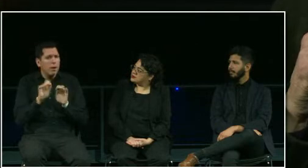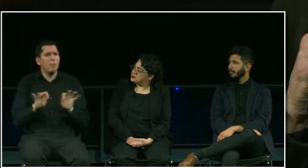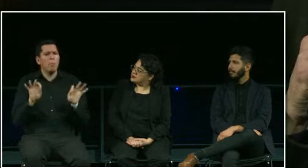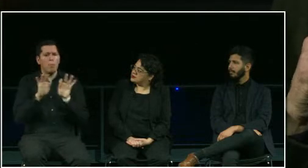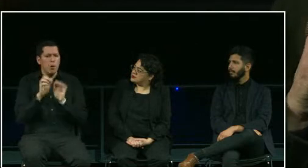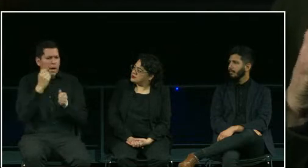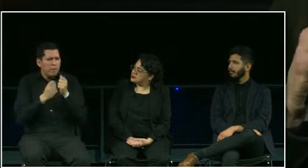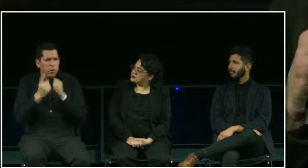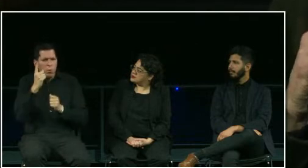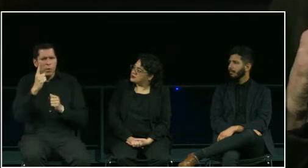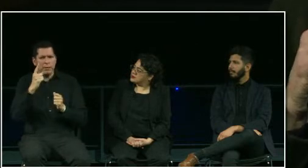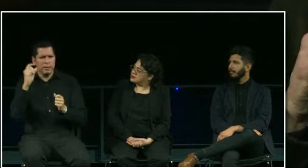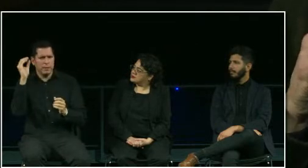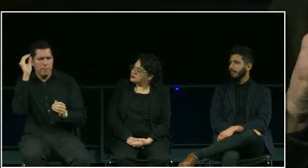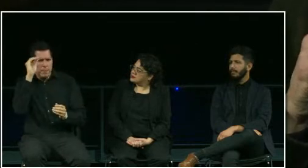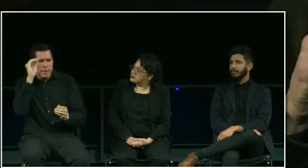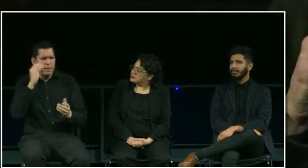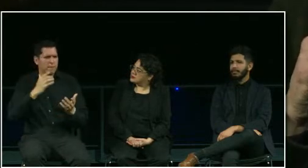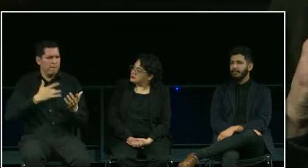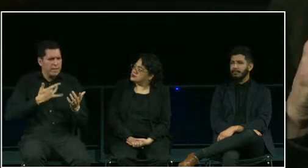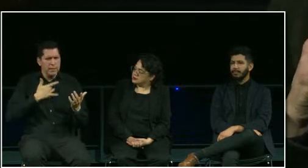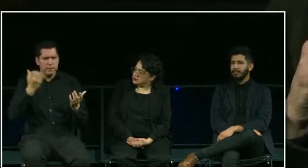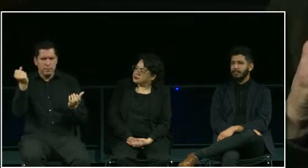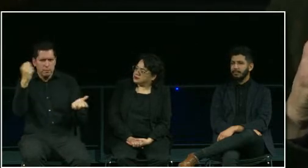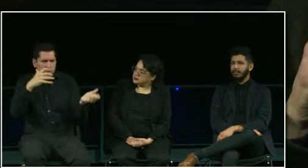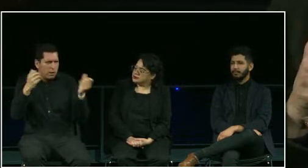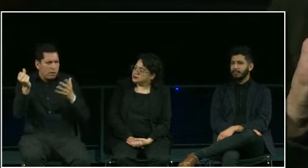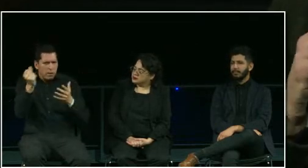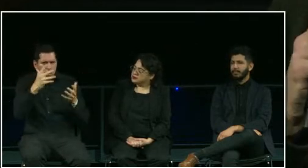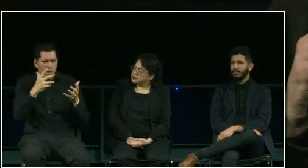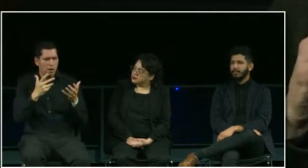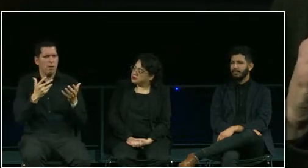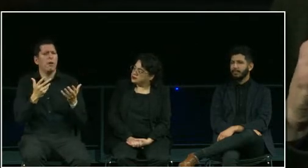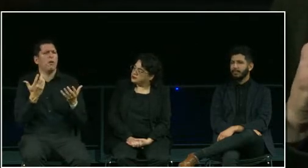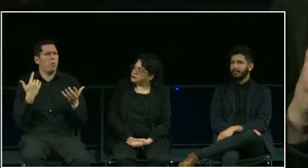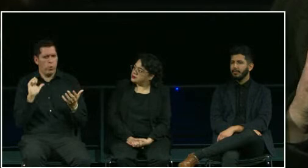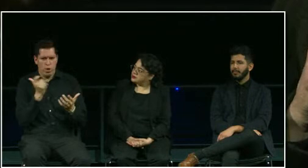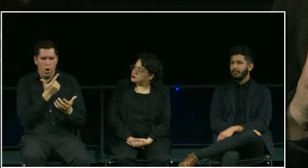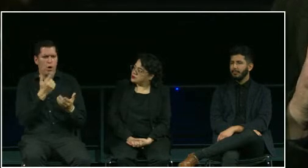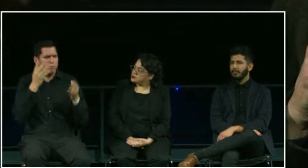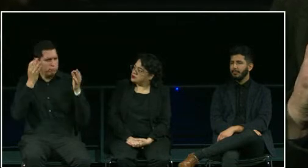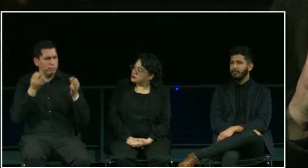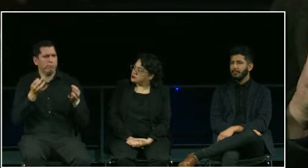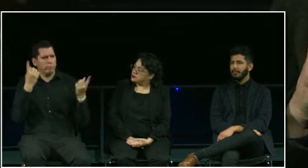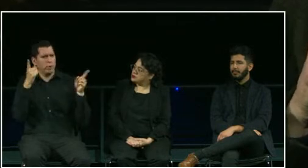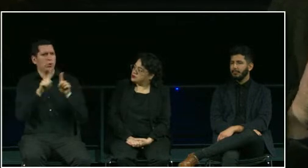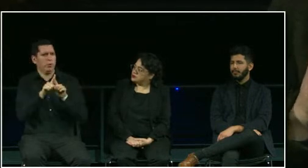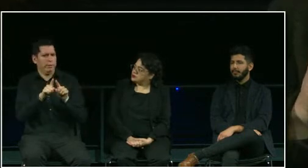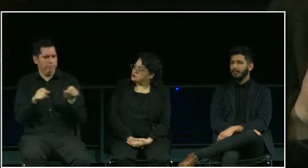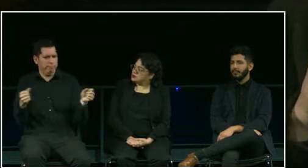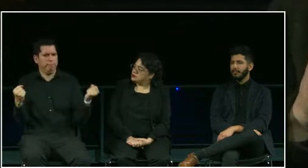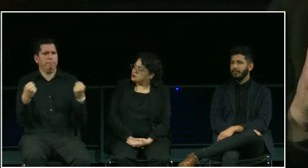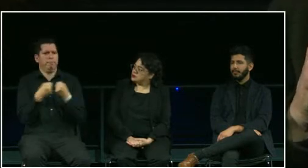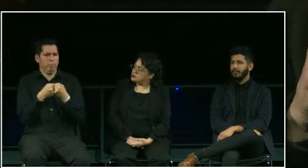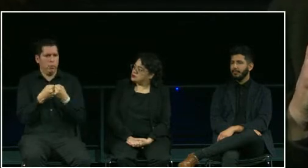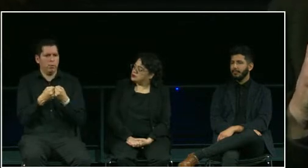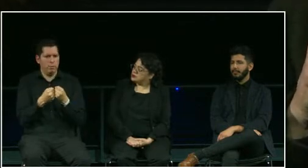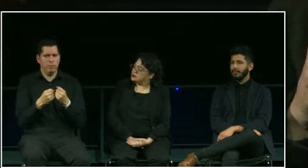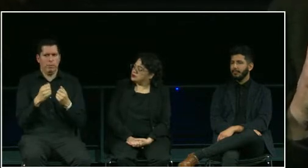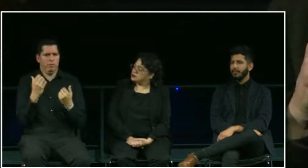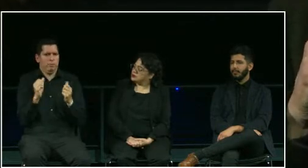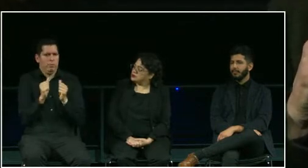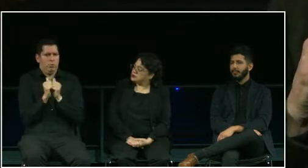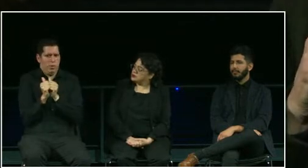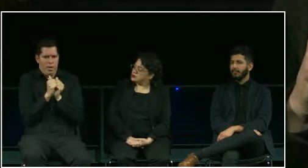in the room making that decision together, it felt like we all owned it. And it actually brought the team extremely